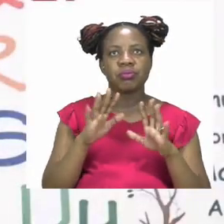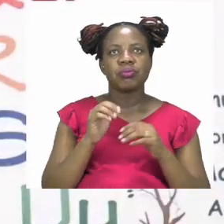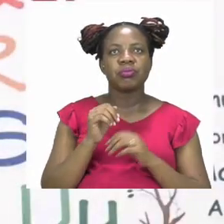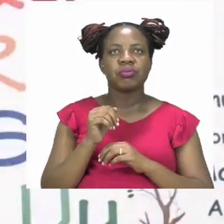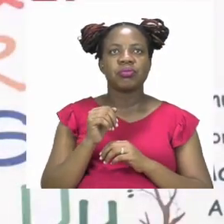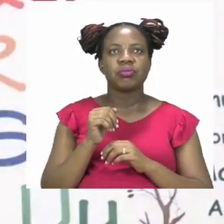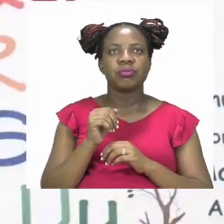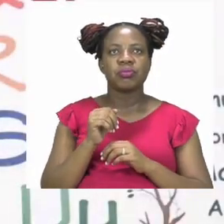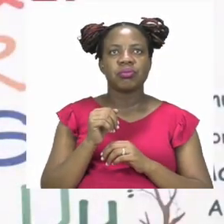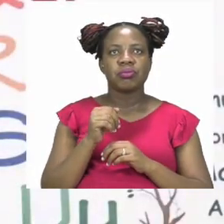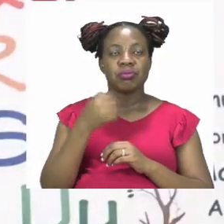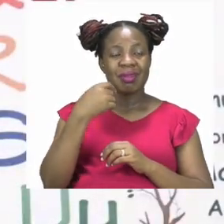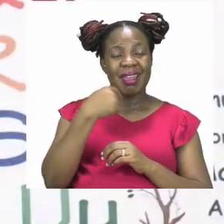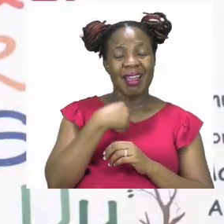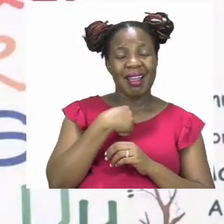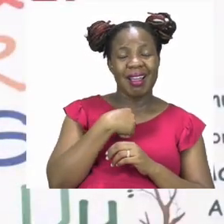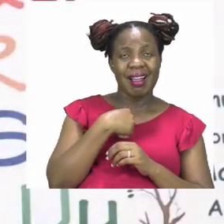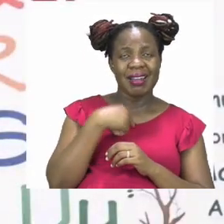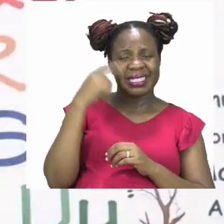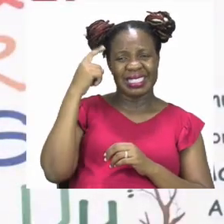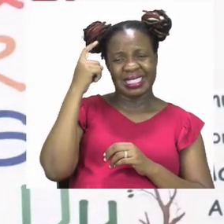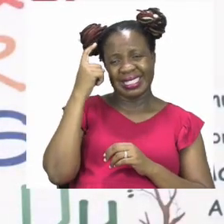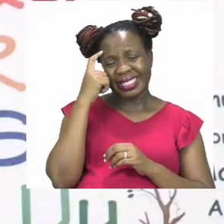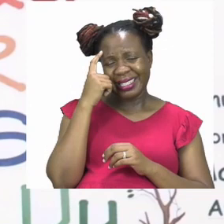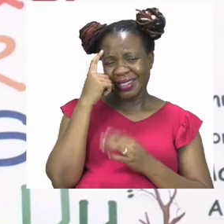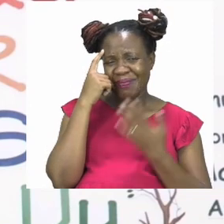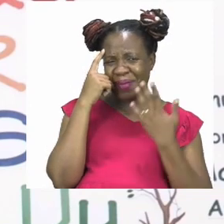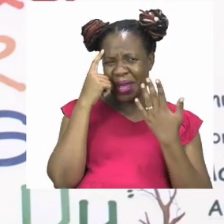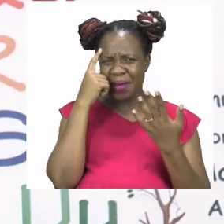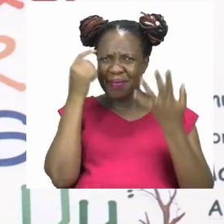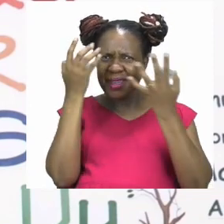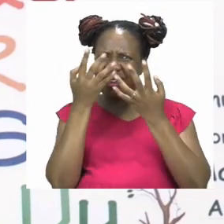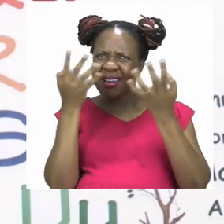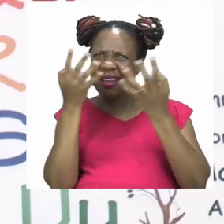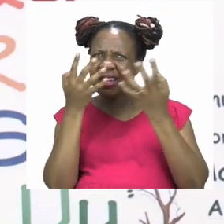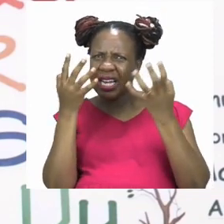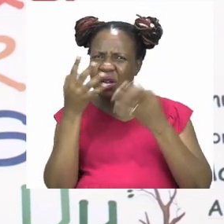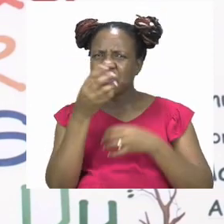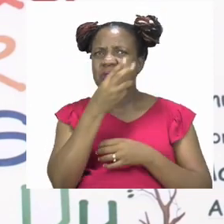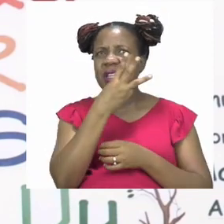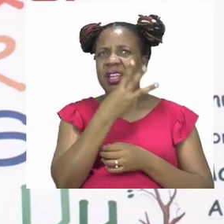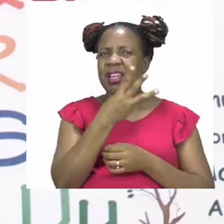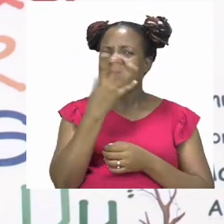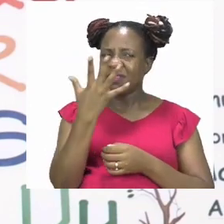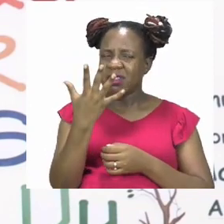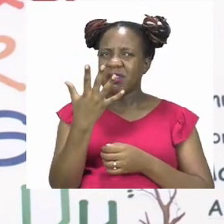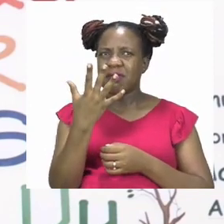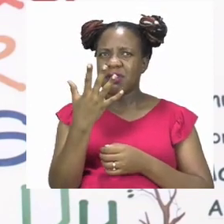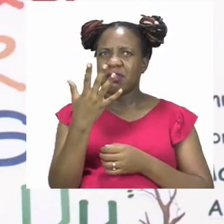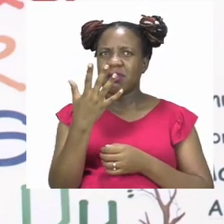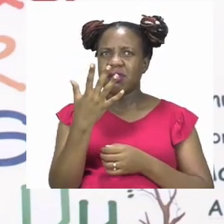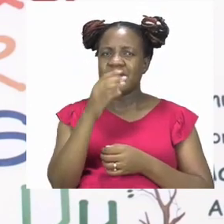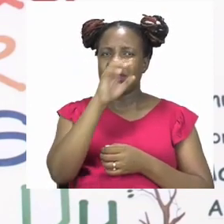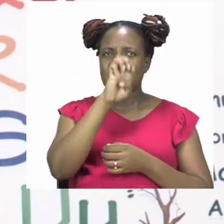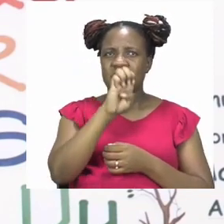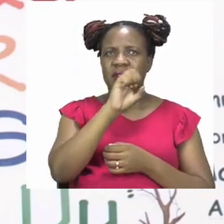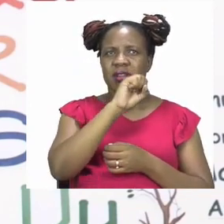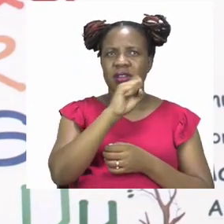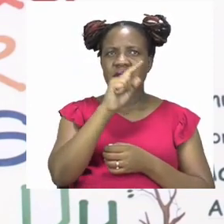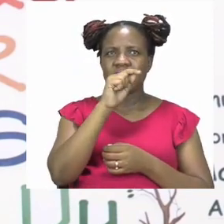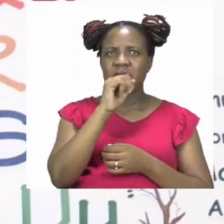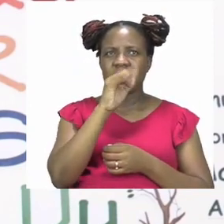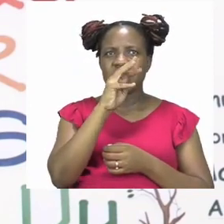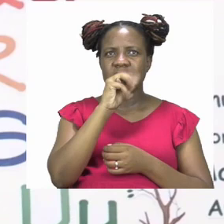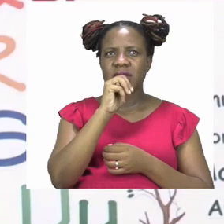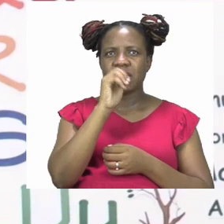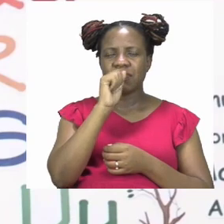will see here that I estimated 35 clouds. Now remember everyone, when we estimate, we